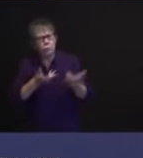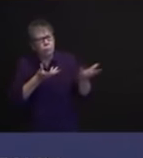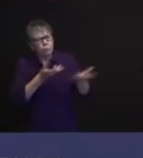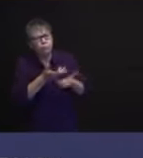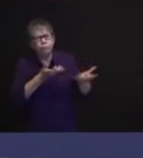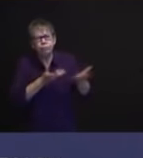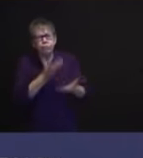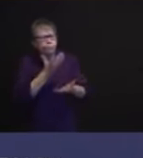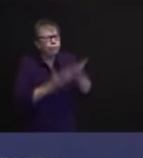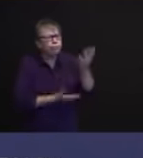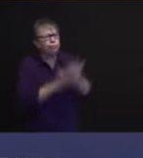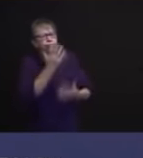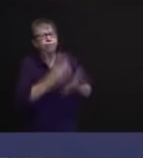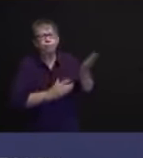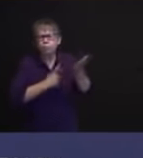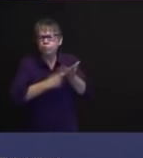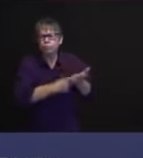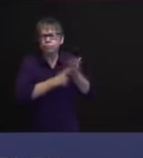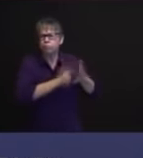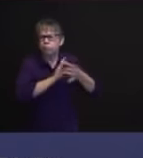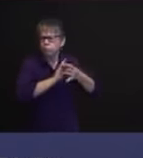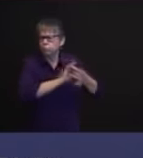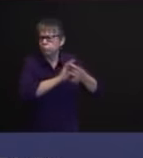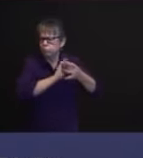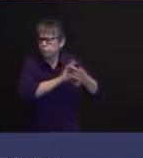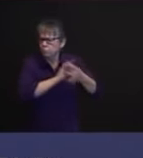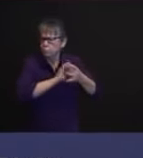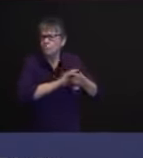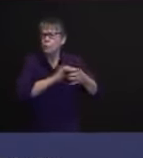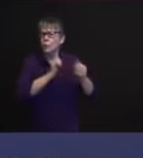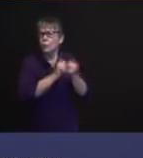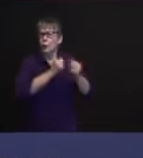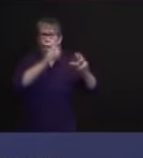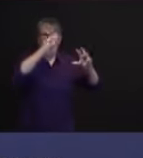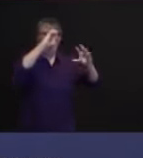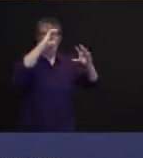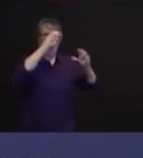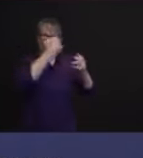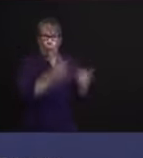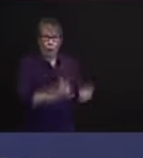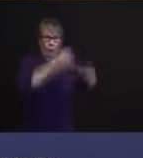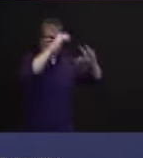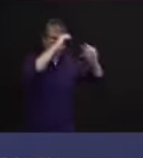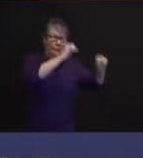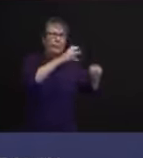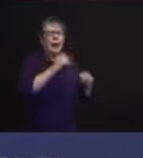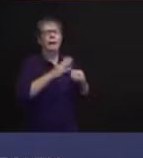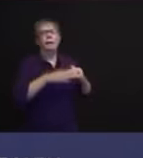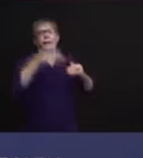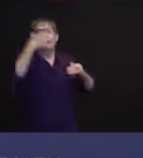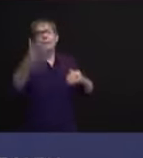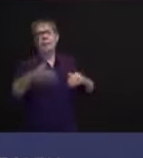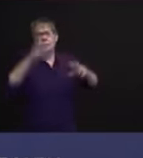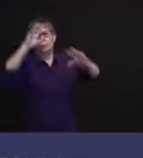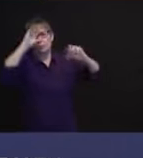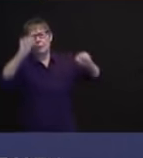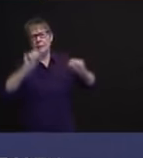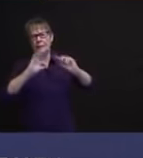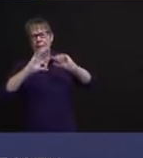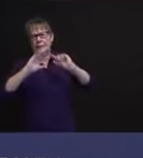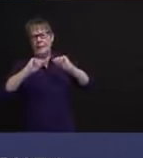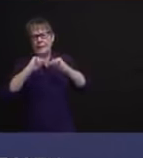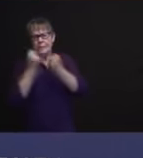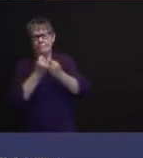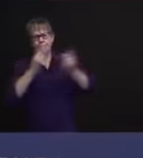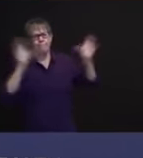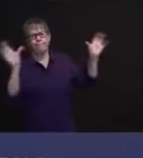incoming Biden administration. And we'll continue to do that, call balls and strikes as we see them. And the fact that they're speaking with each other, I think, is a good